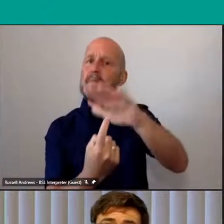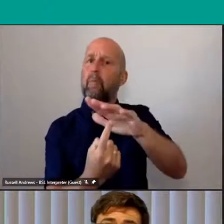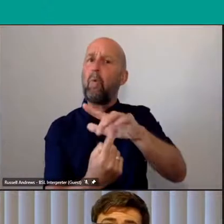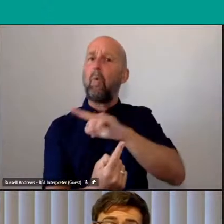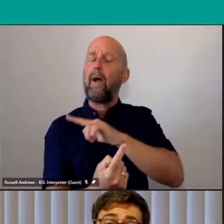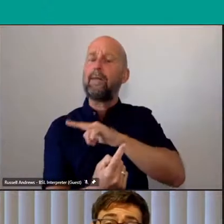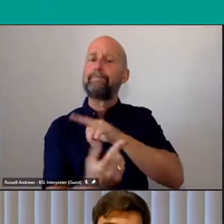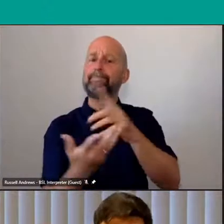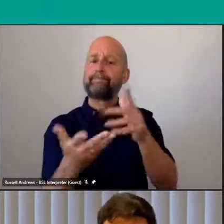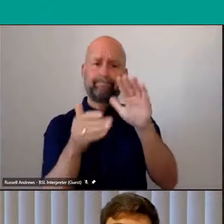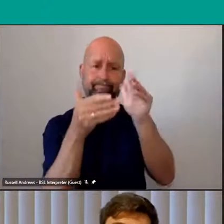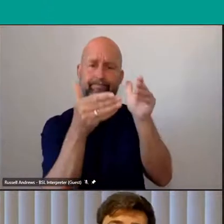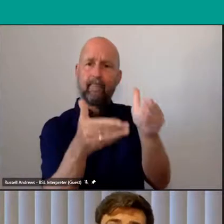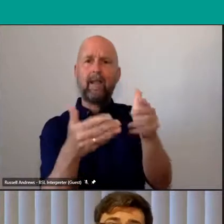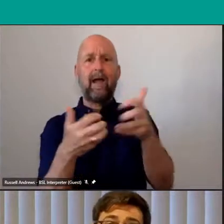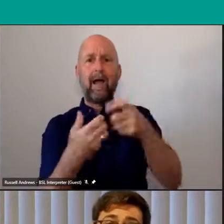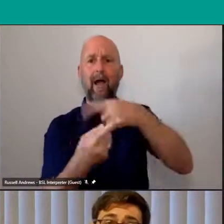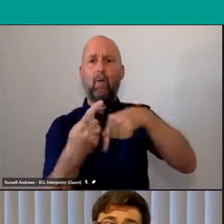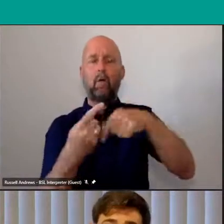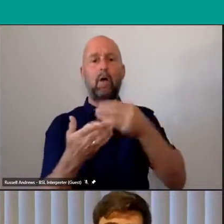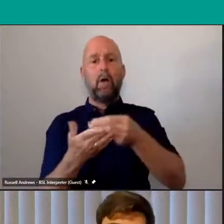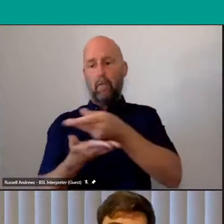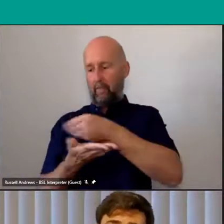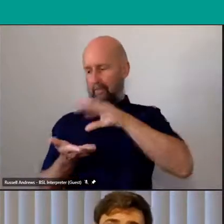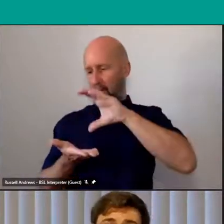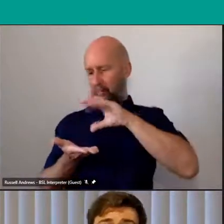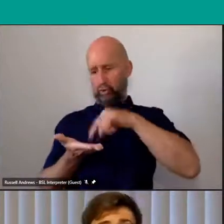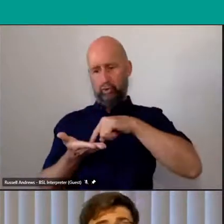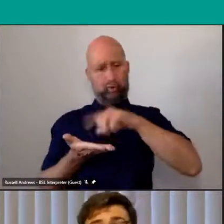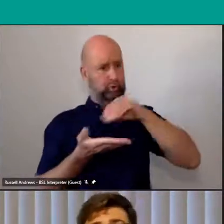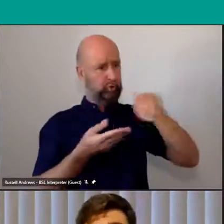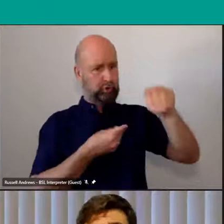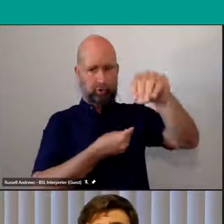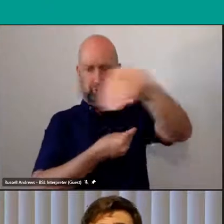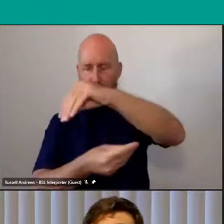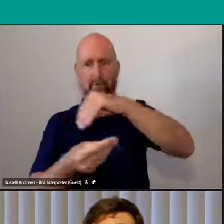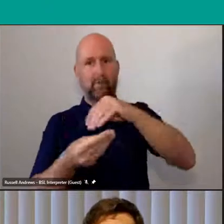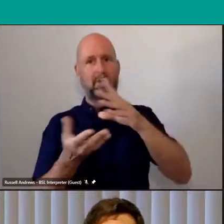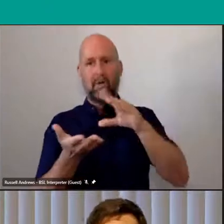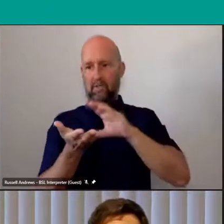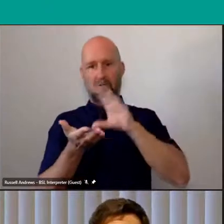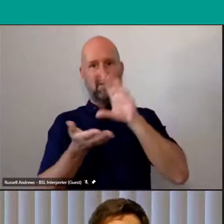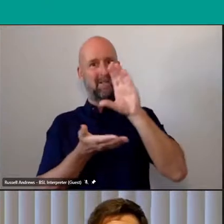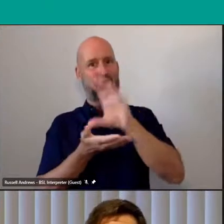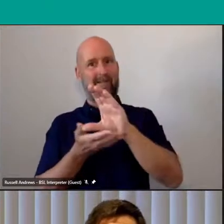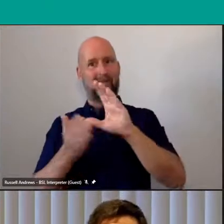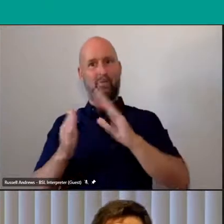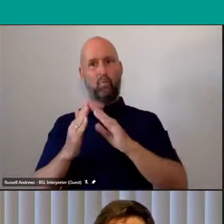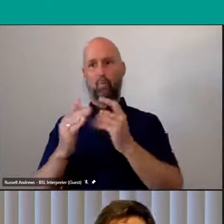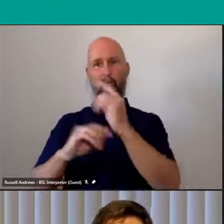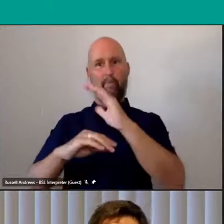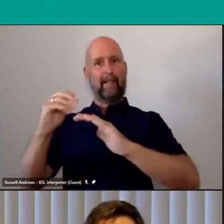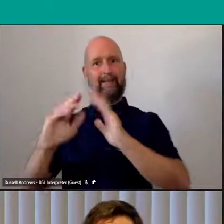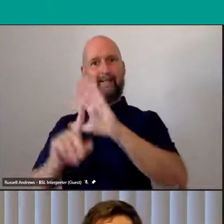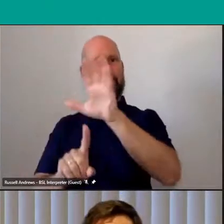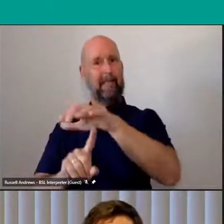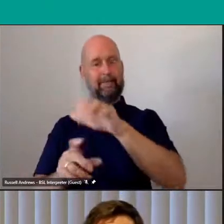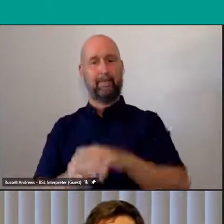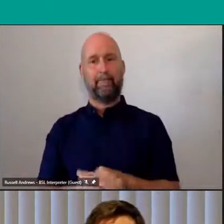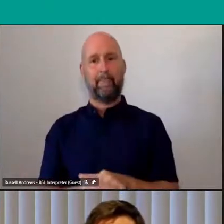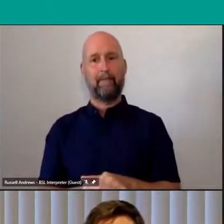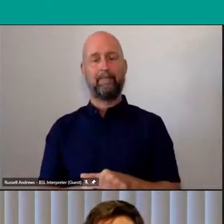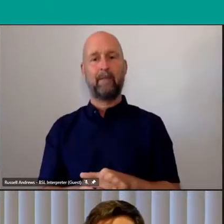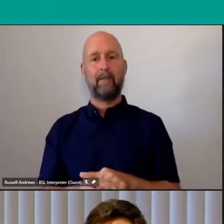kind of the way we're operating the fund in the whole, if you like, rather than just looking at an individual scheme. Can I